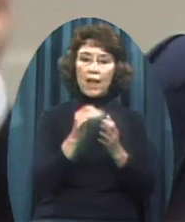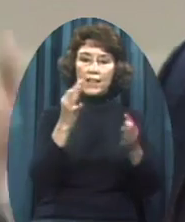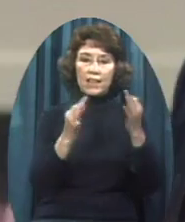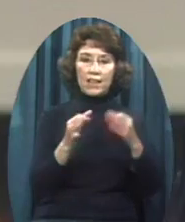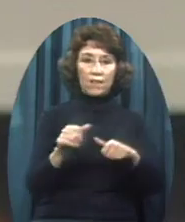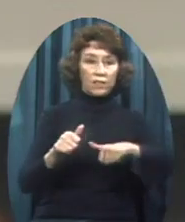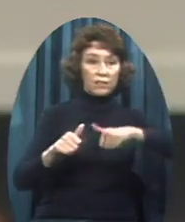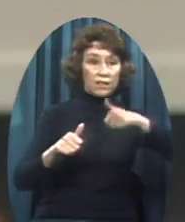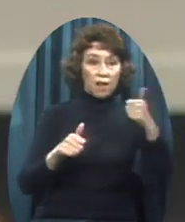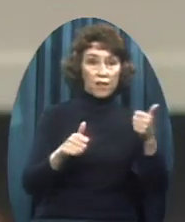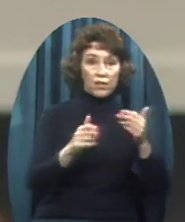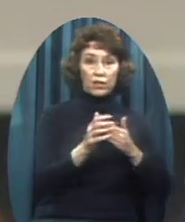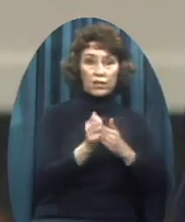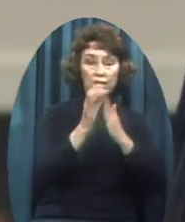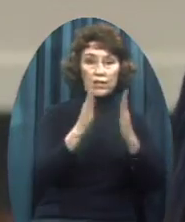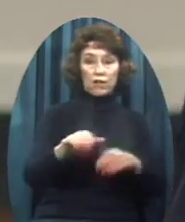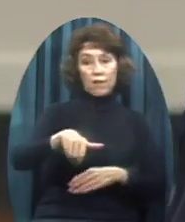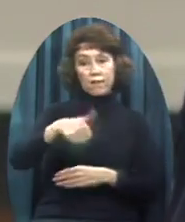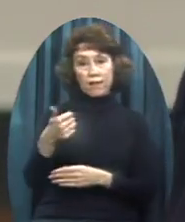else's state somewhere,